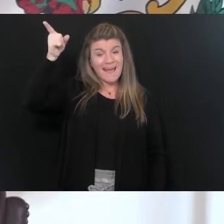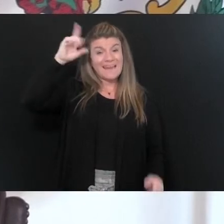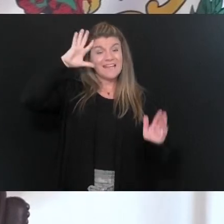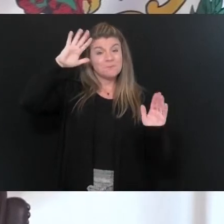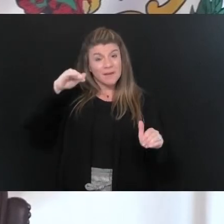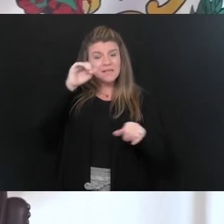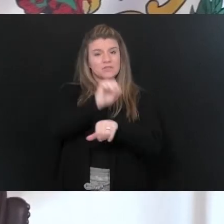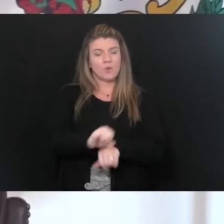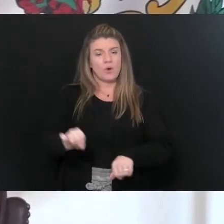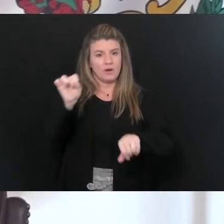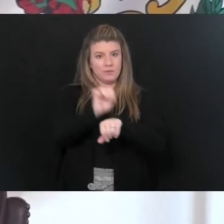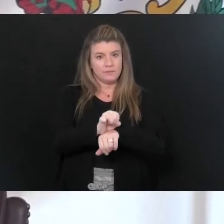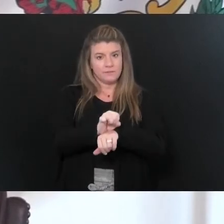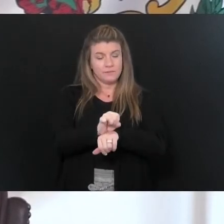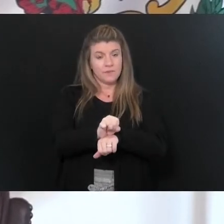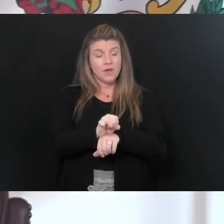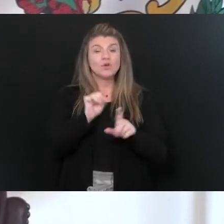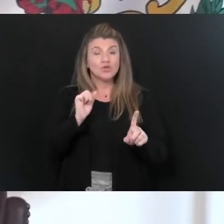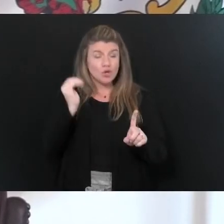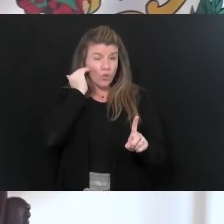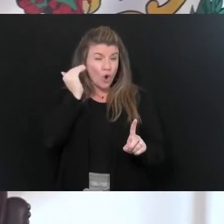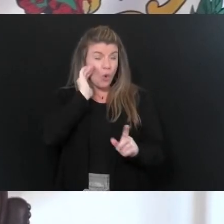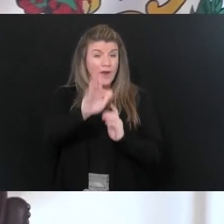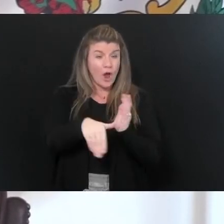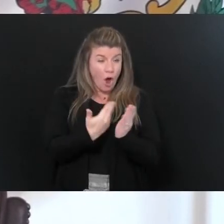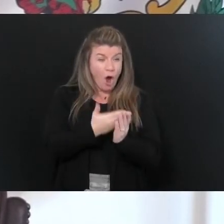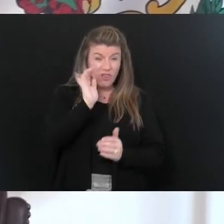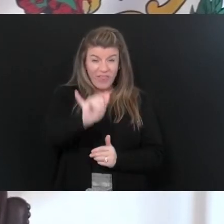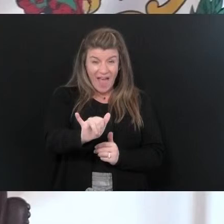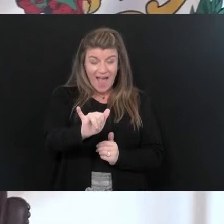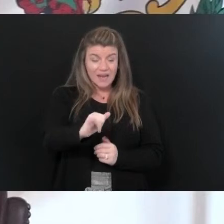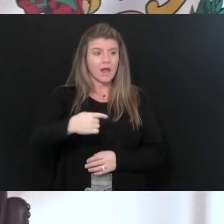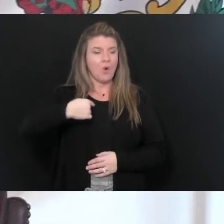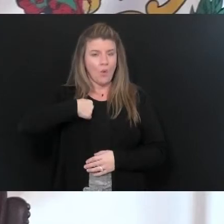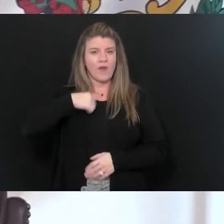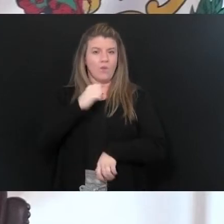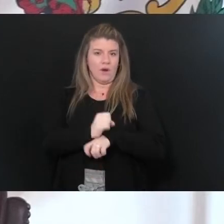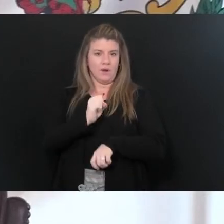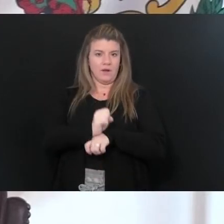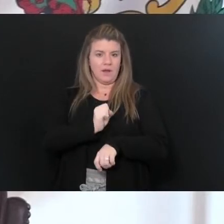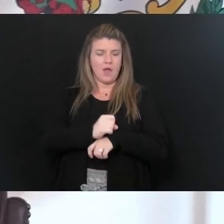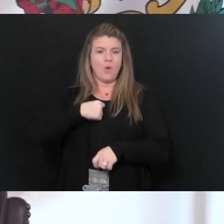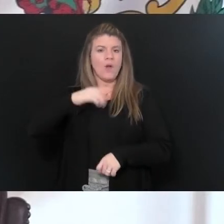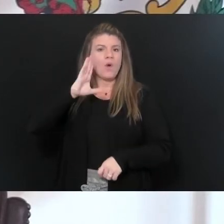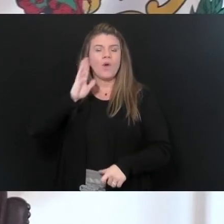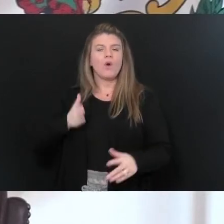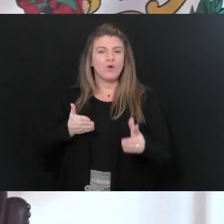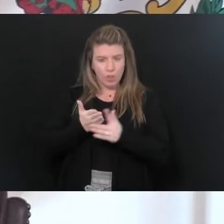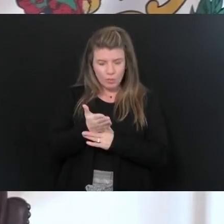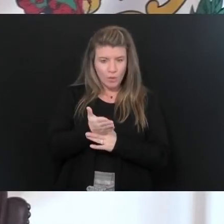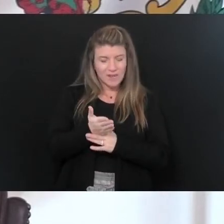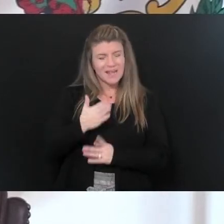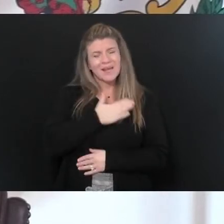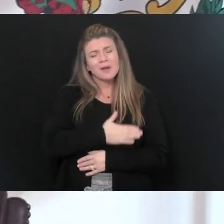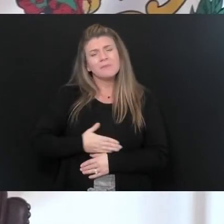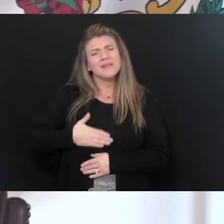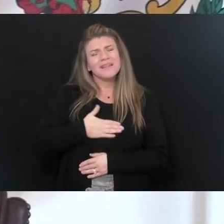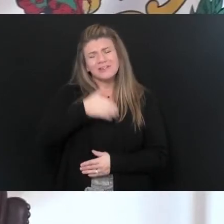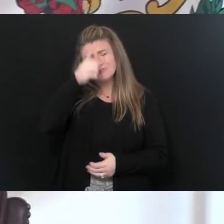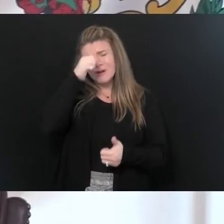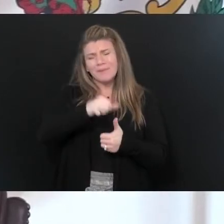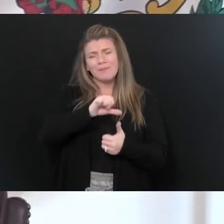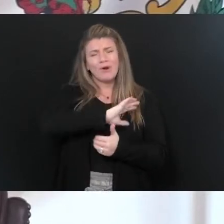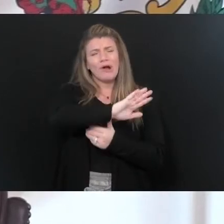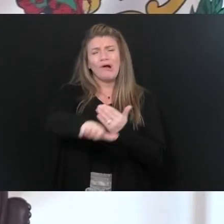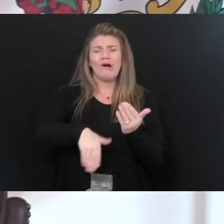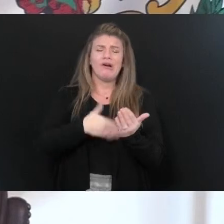work. So with all that, we work. And we'll get through it. Please remember everybody